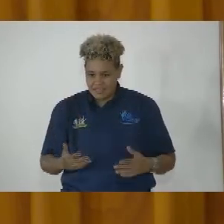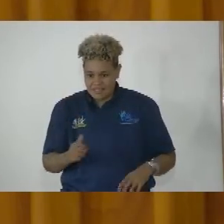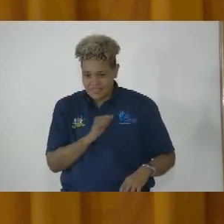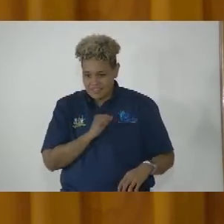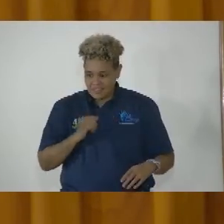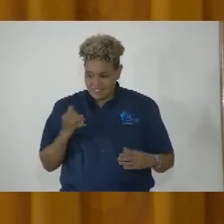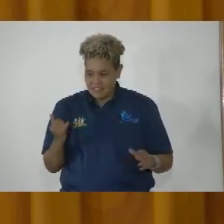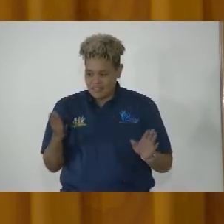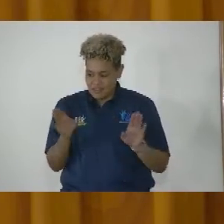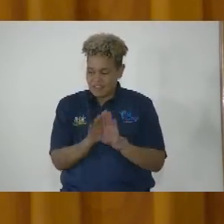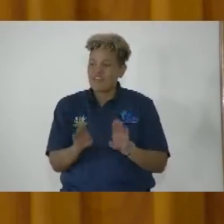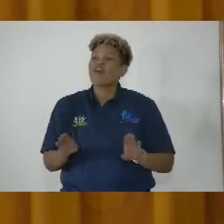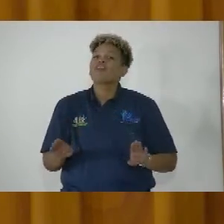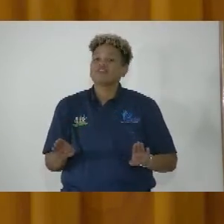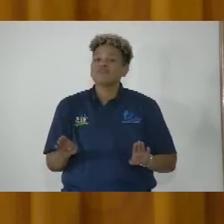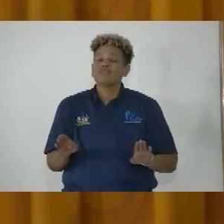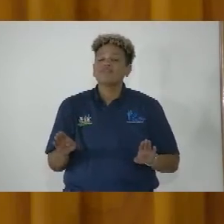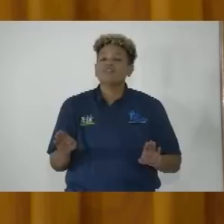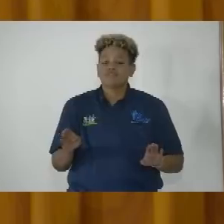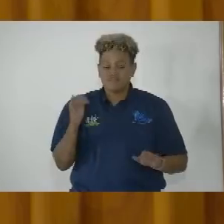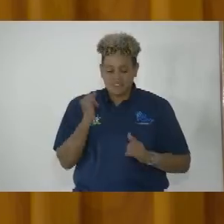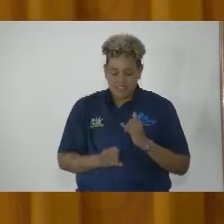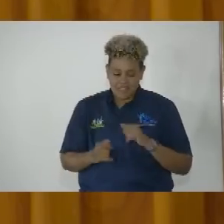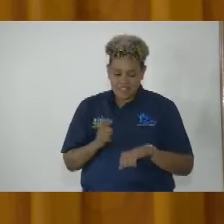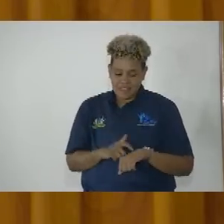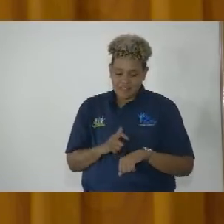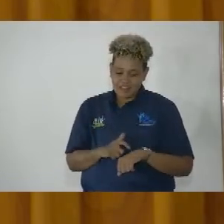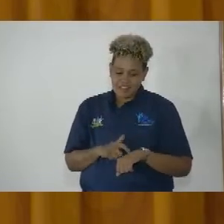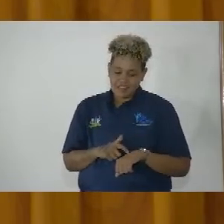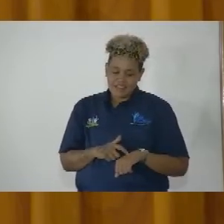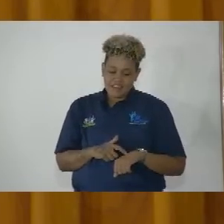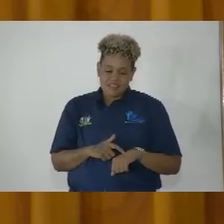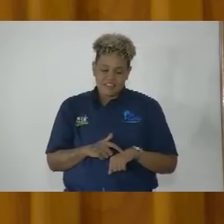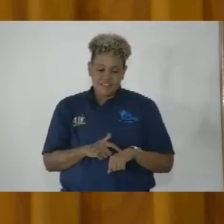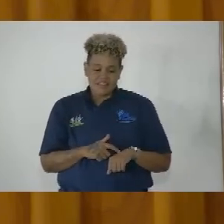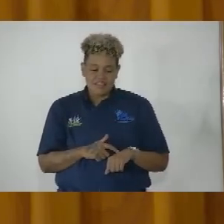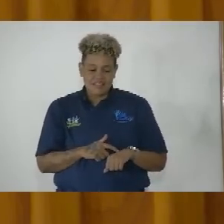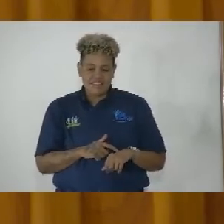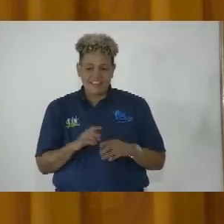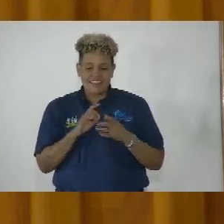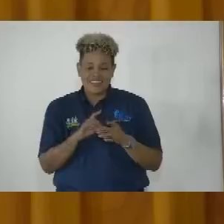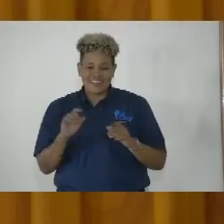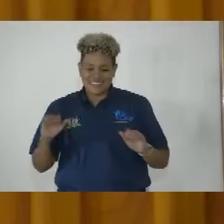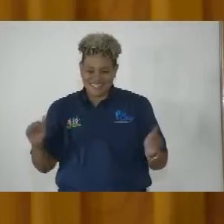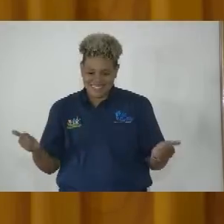Senate now stands adjourned for the last time, subject to any